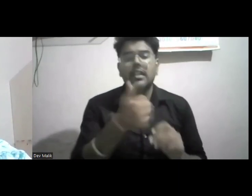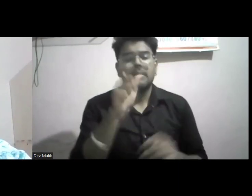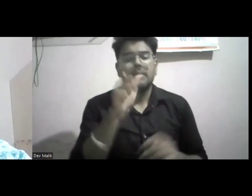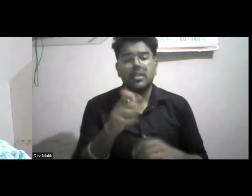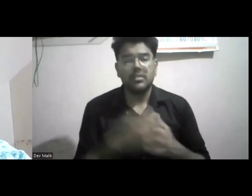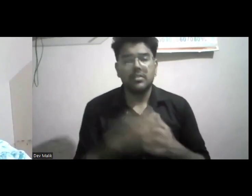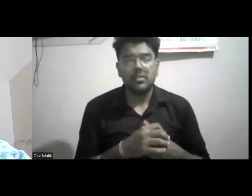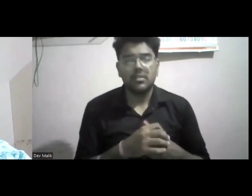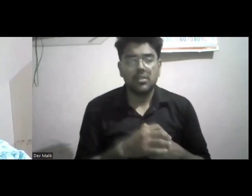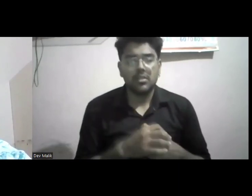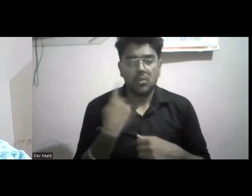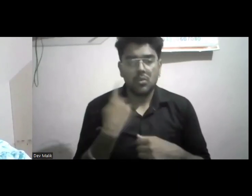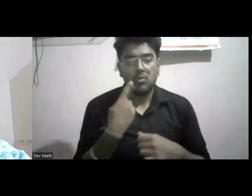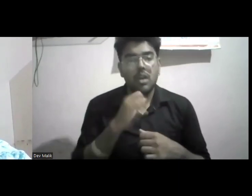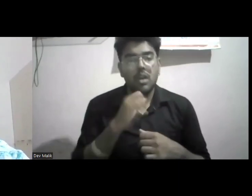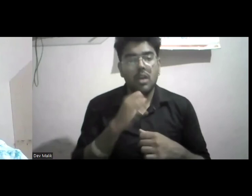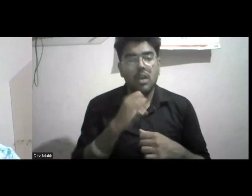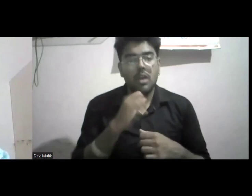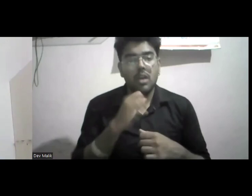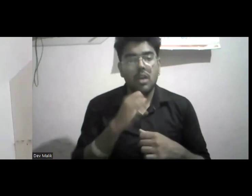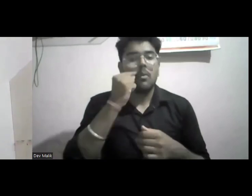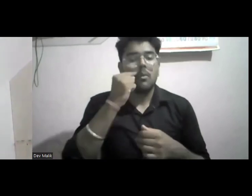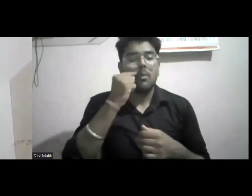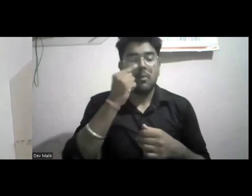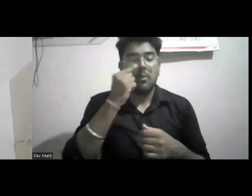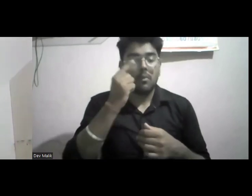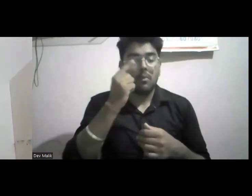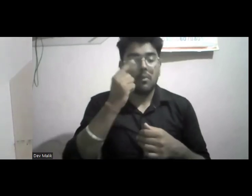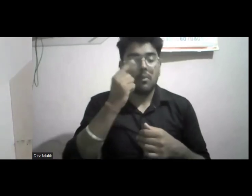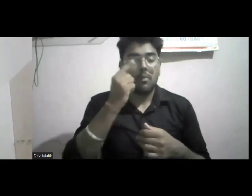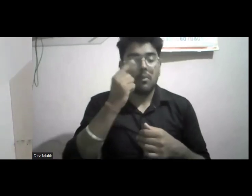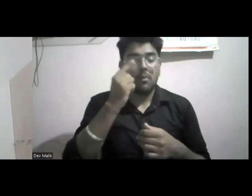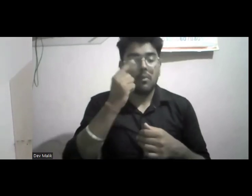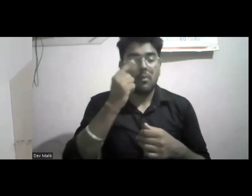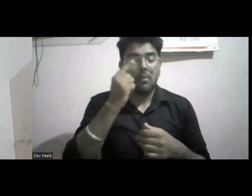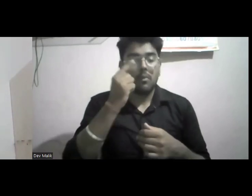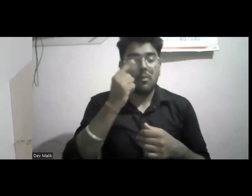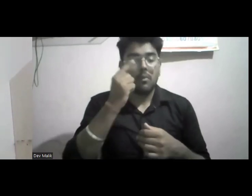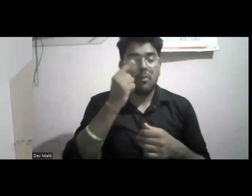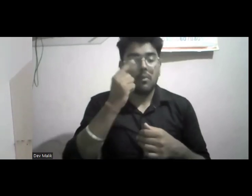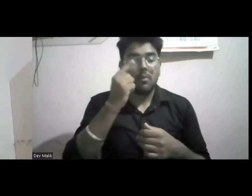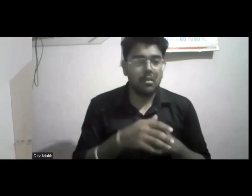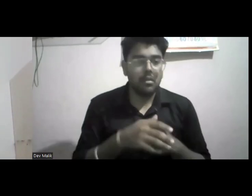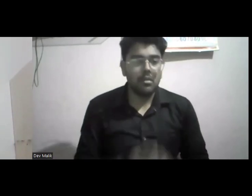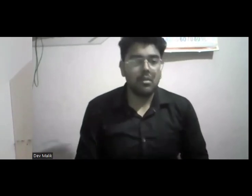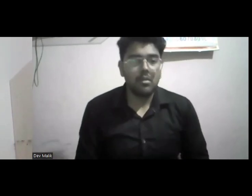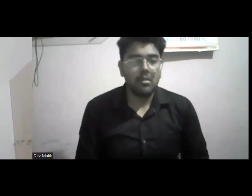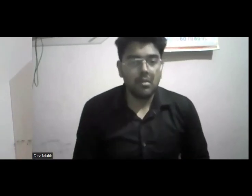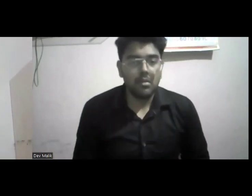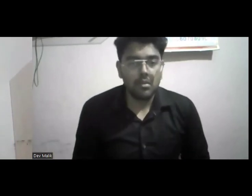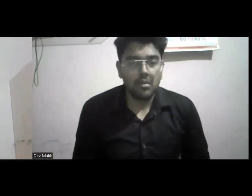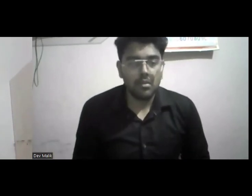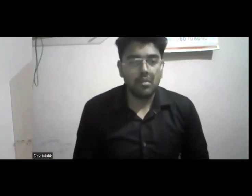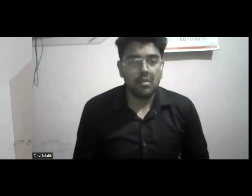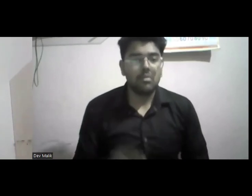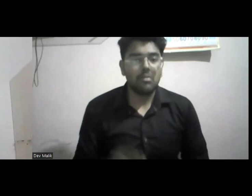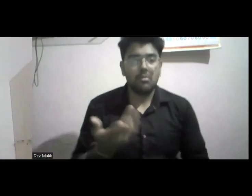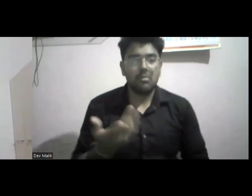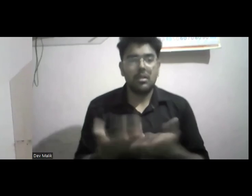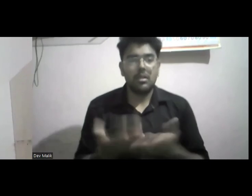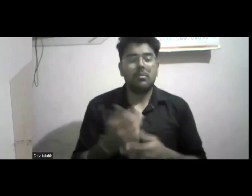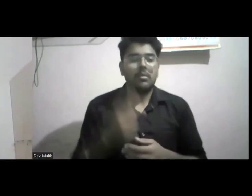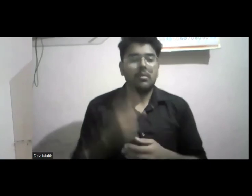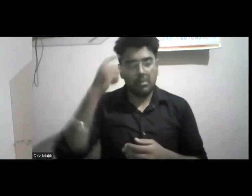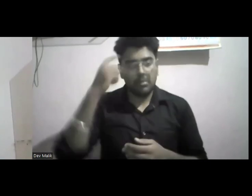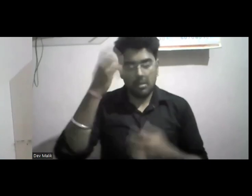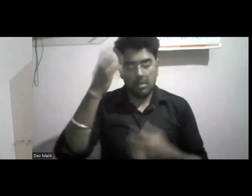who has killed his wife, and he has, I think, dissociative identity disorder because there's one personality in him which